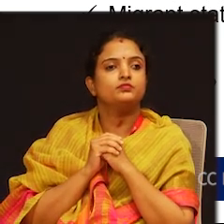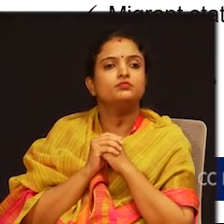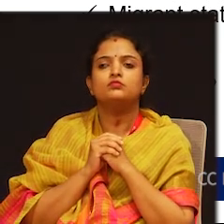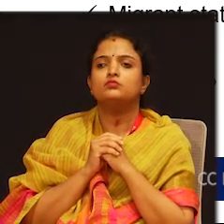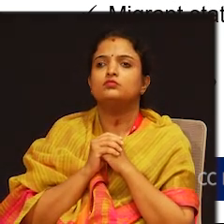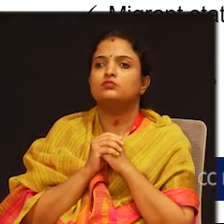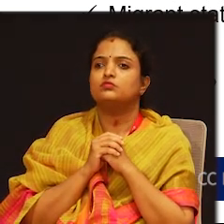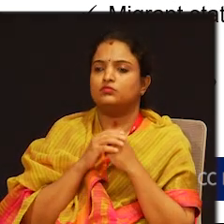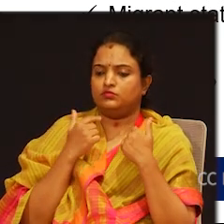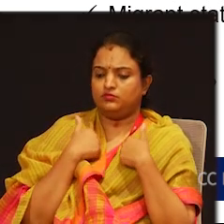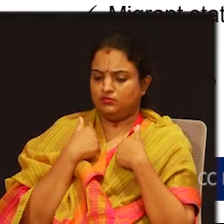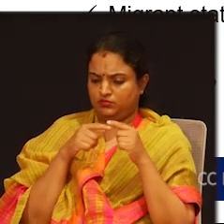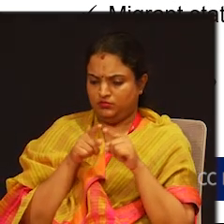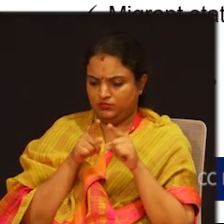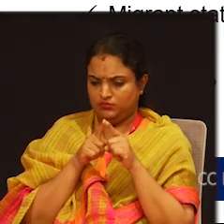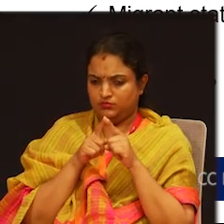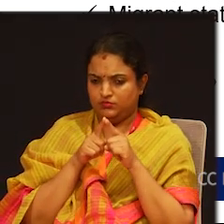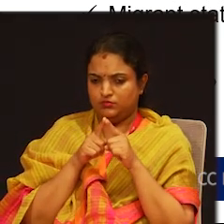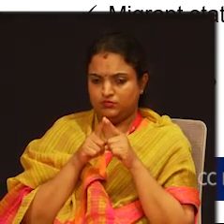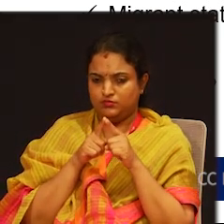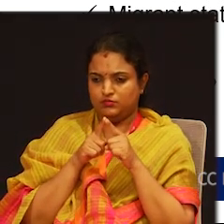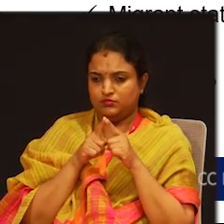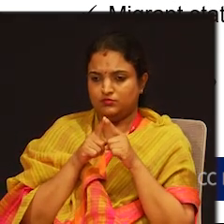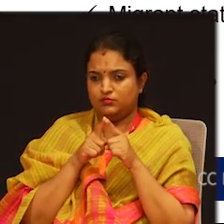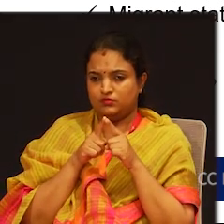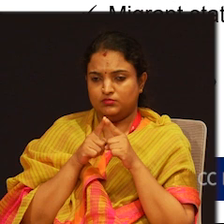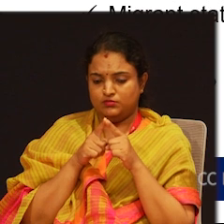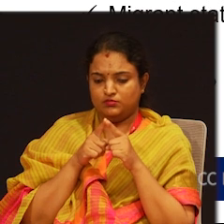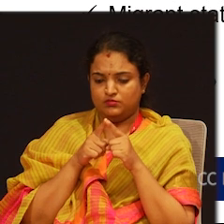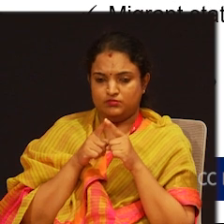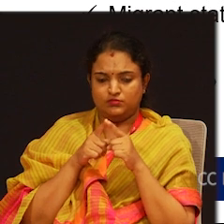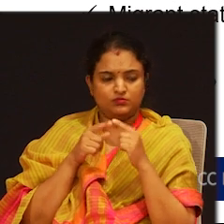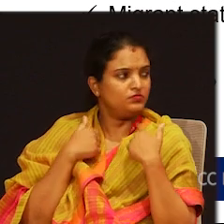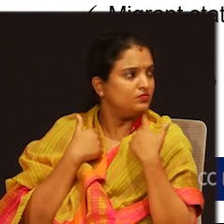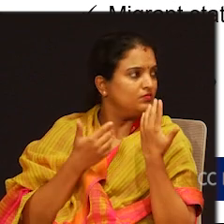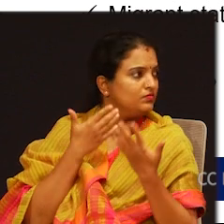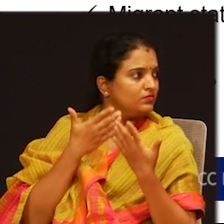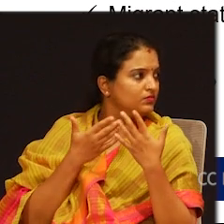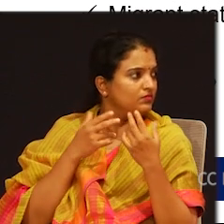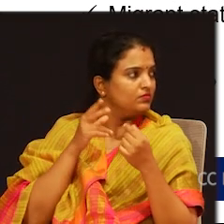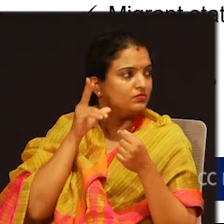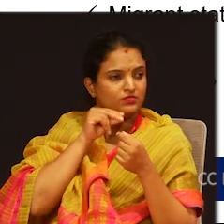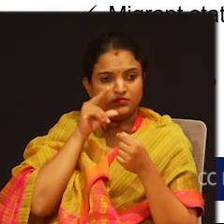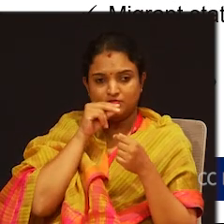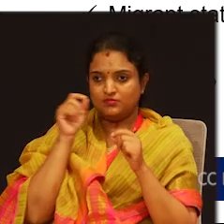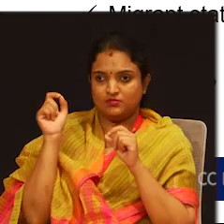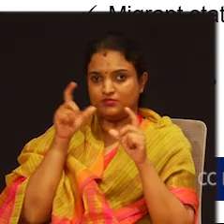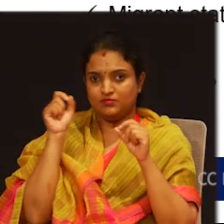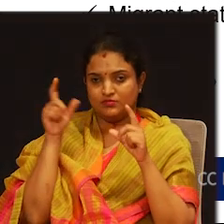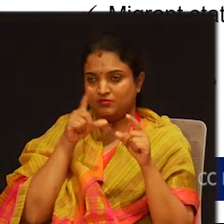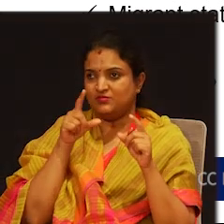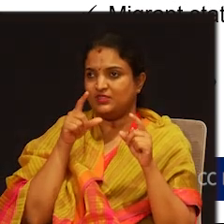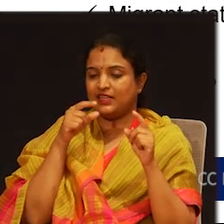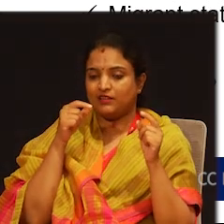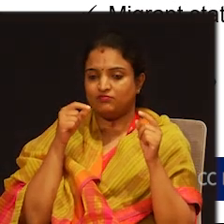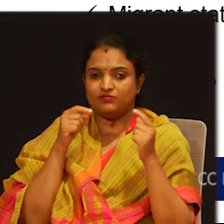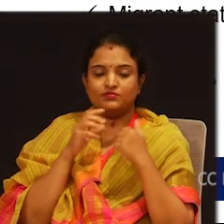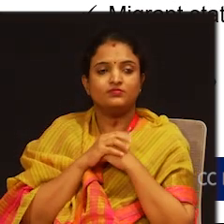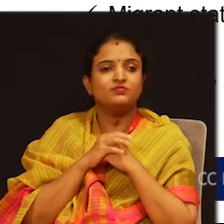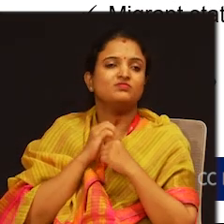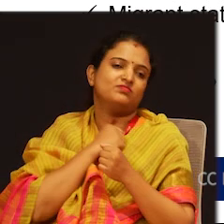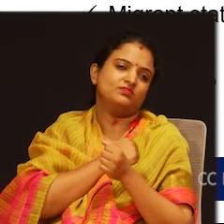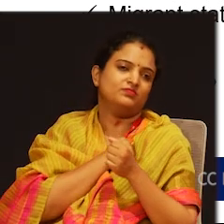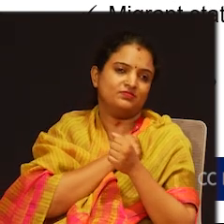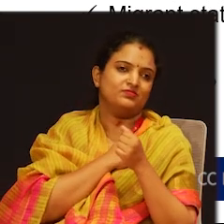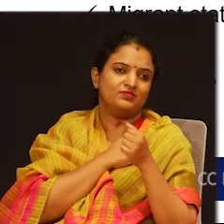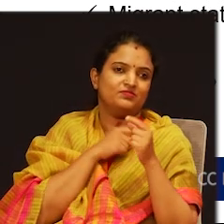am feeling challenged today in not maintaining the rhythm of my slides. My apologies for that. But I